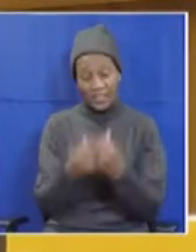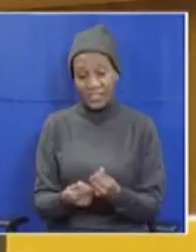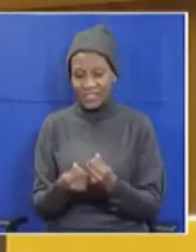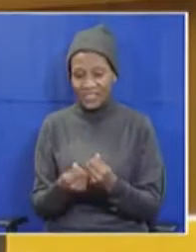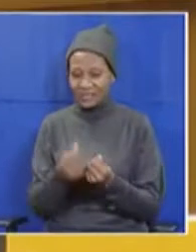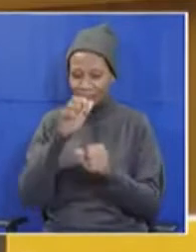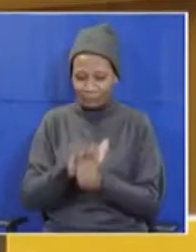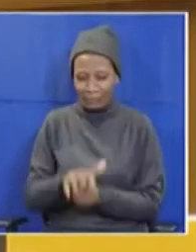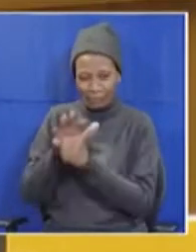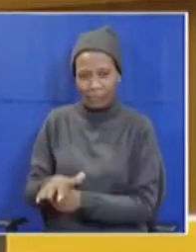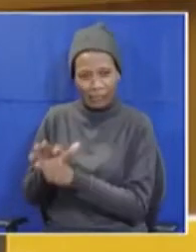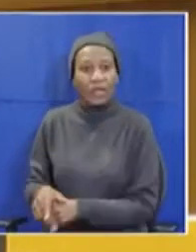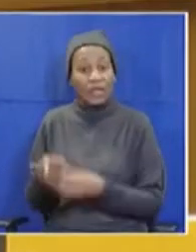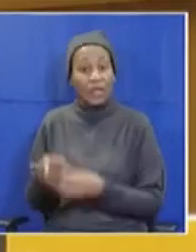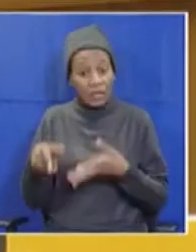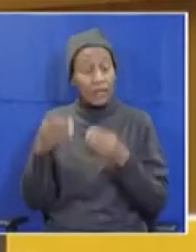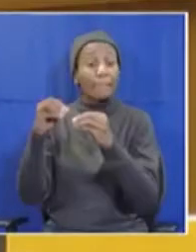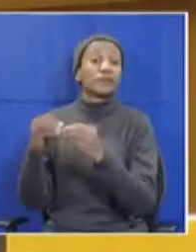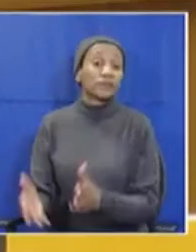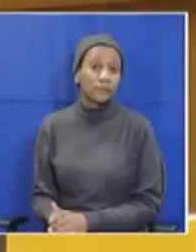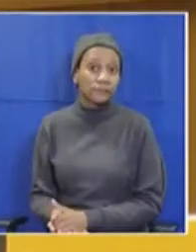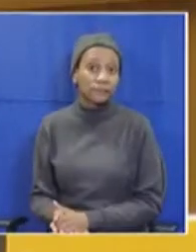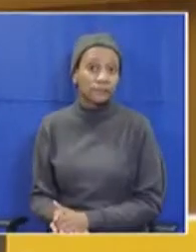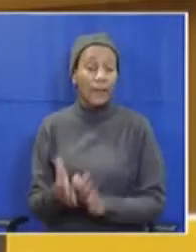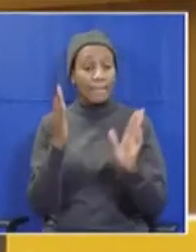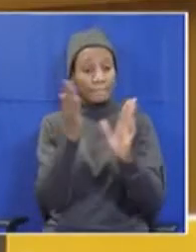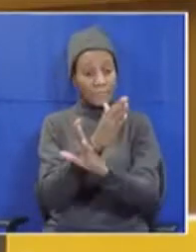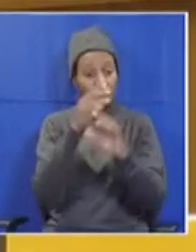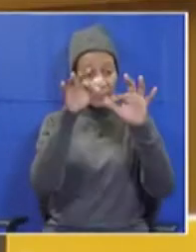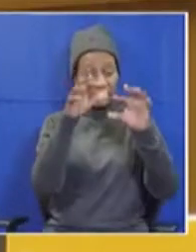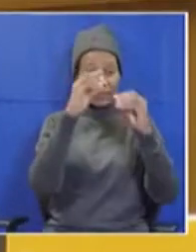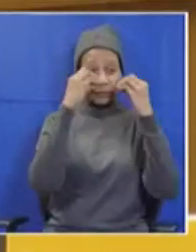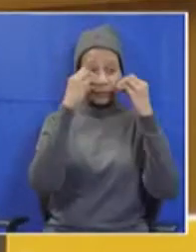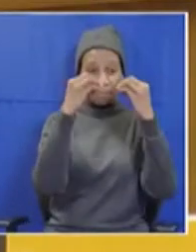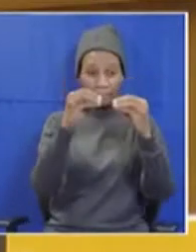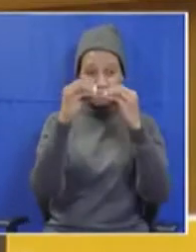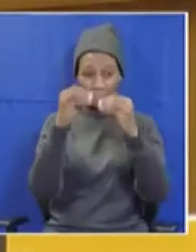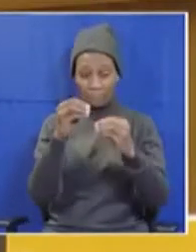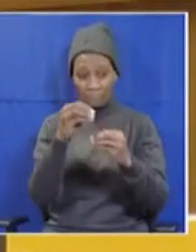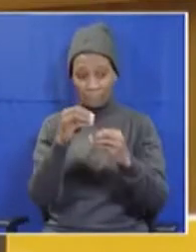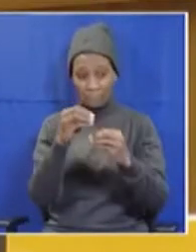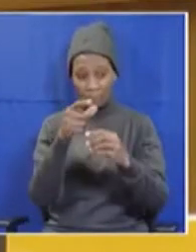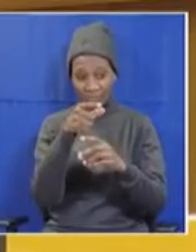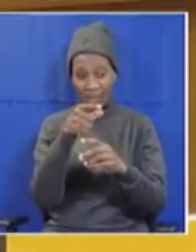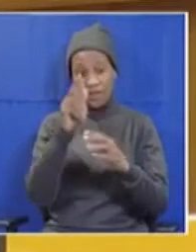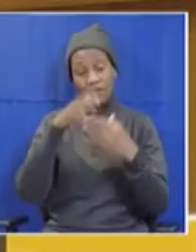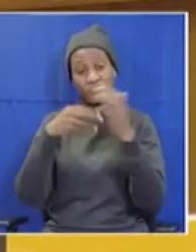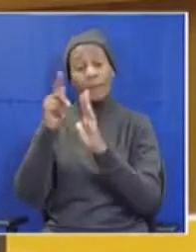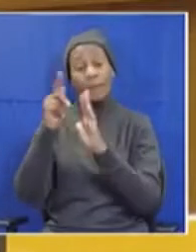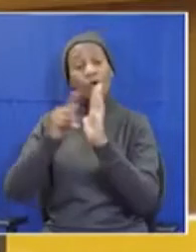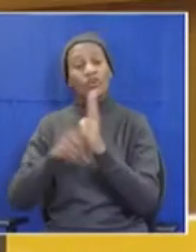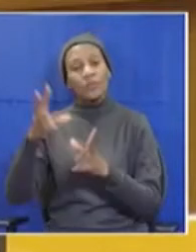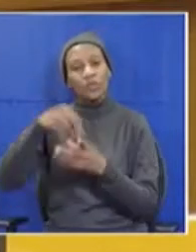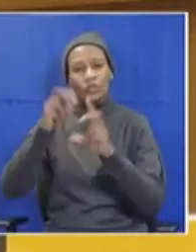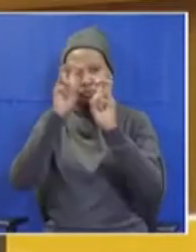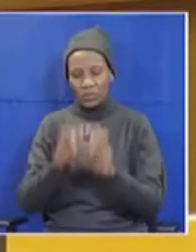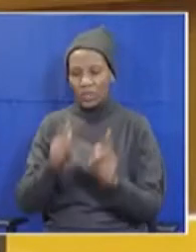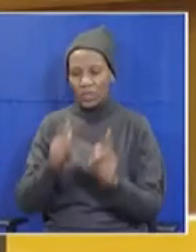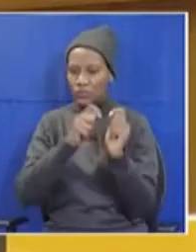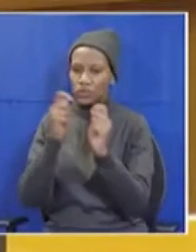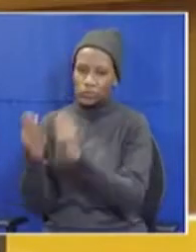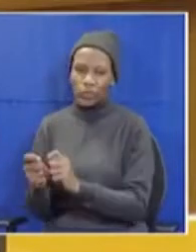constraint in the industry. The public sector infrastructure program encompasses energy, transport, and